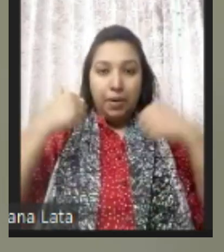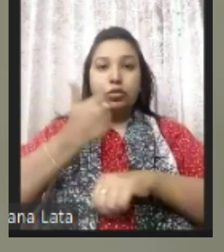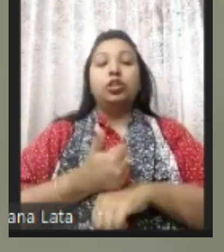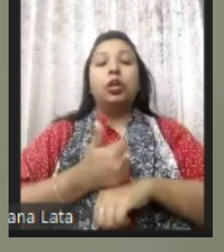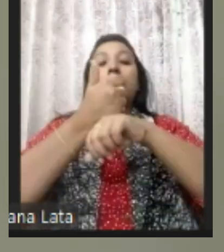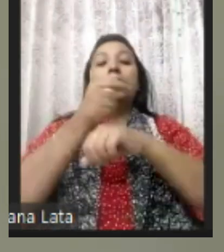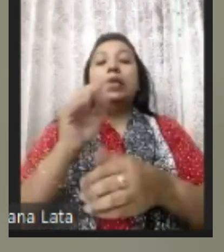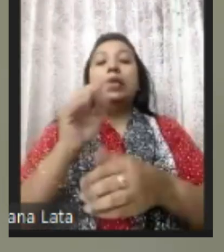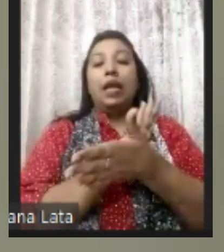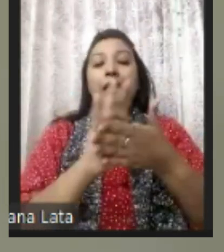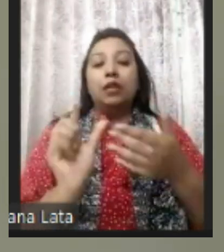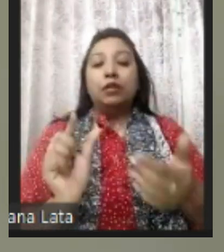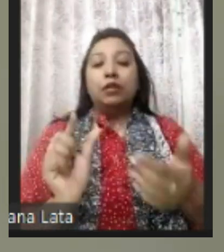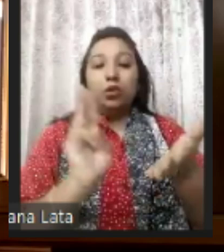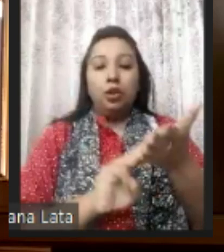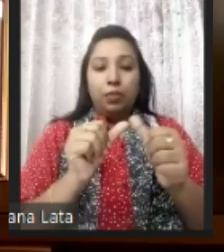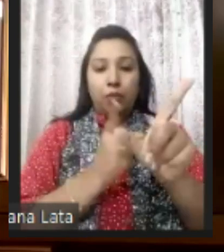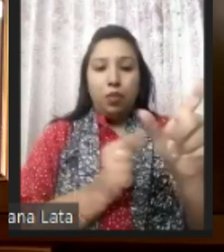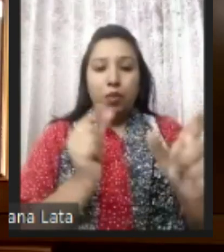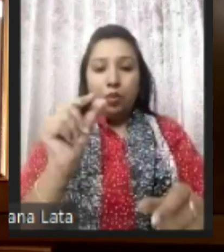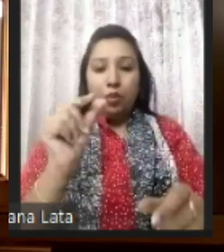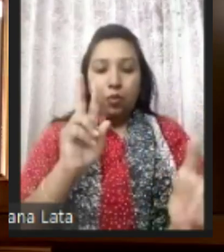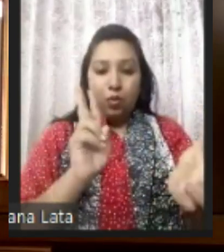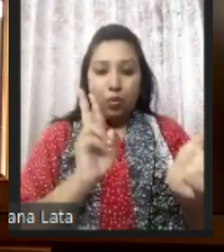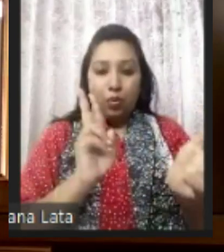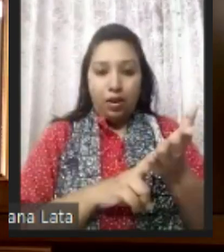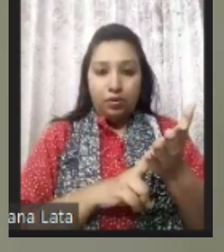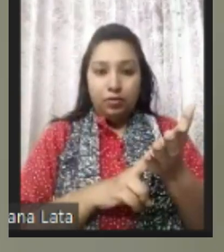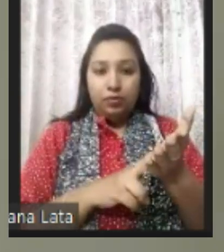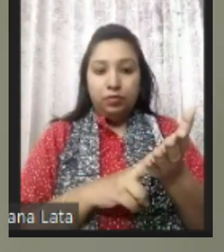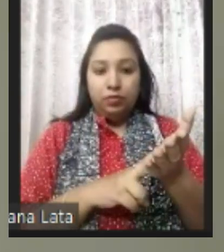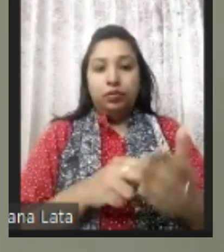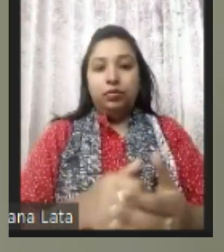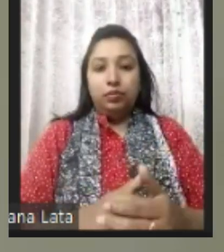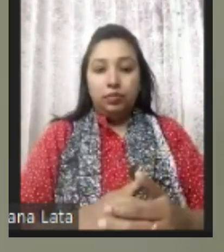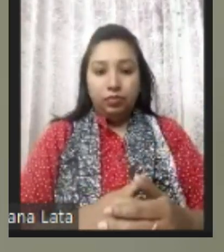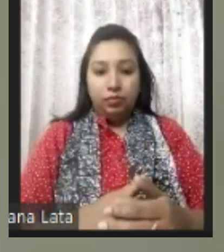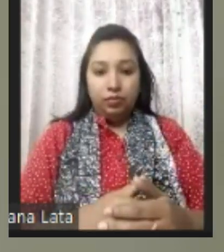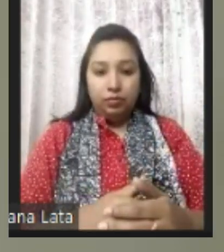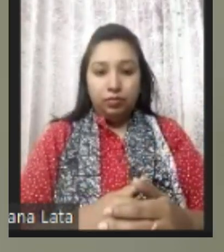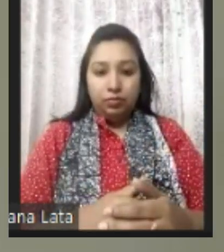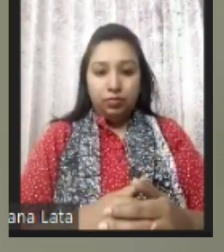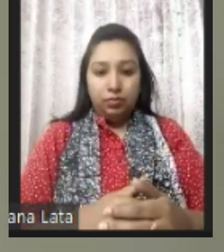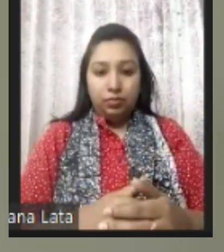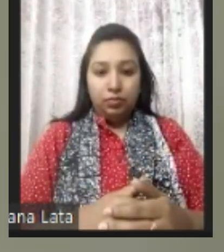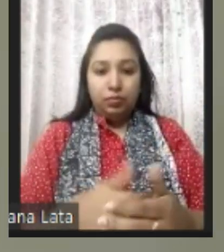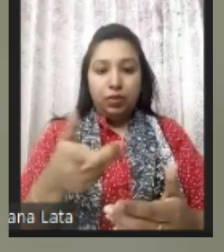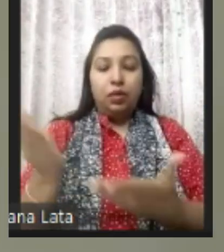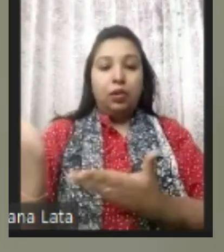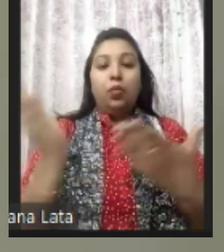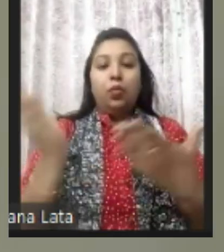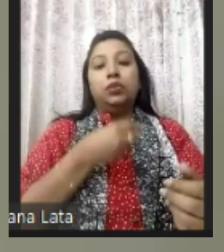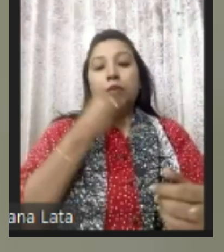Kabir, A2I project With your director. permission, can I leave, Anibhai? Sure, please. Thank you. Thank you very much for your presence. Thank Really you. appreciate it. Anibhai.